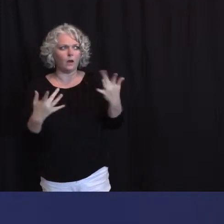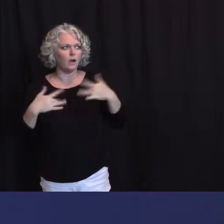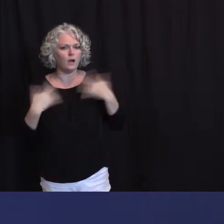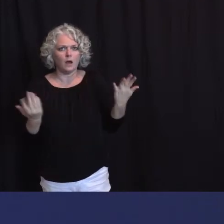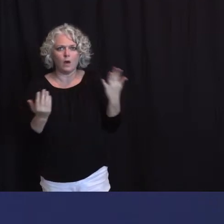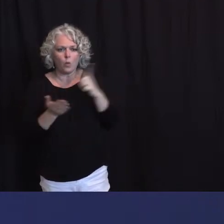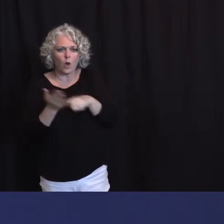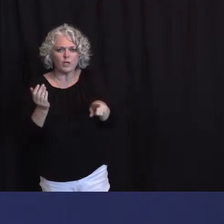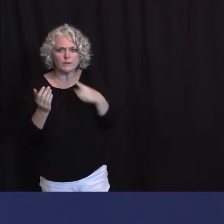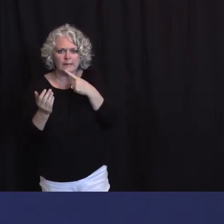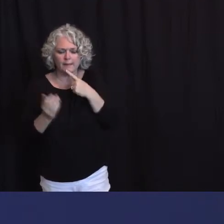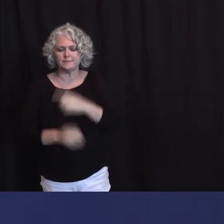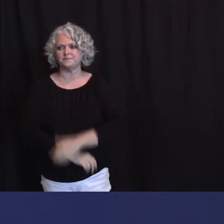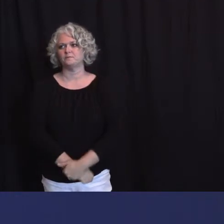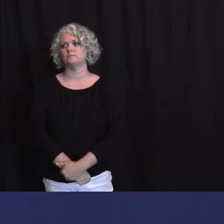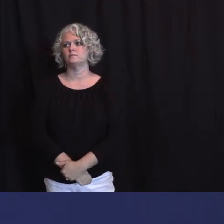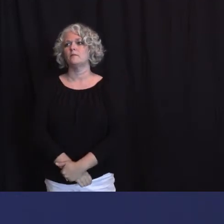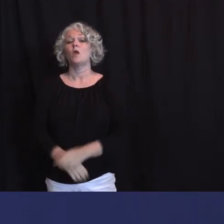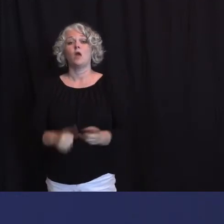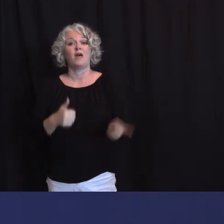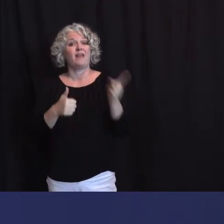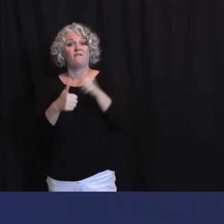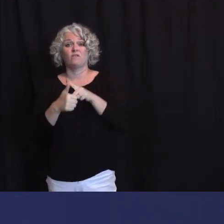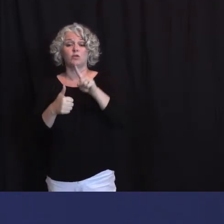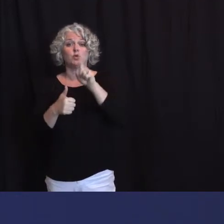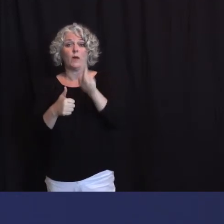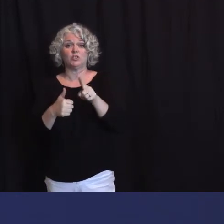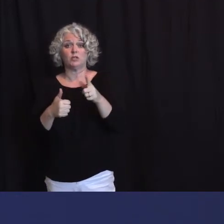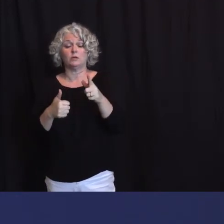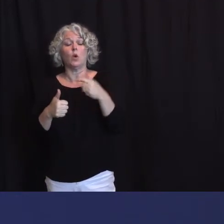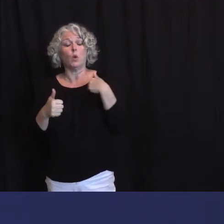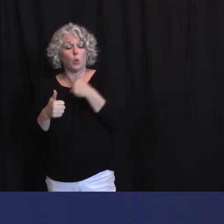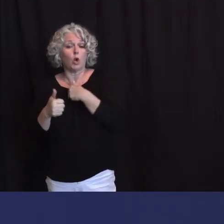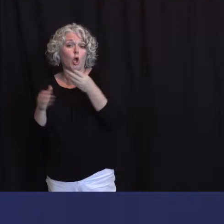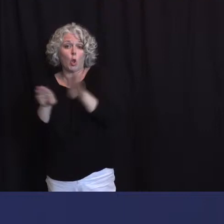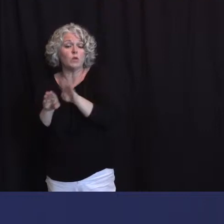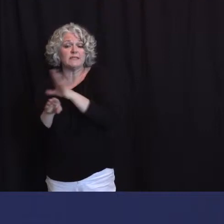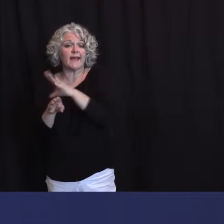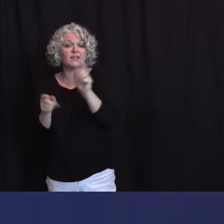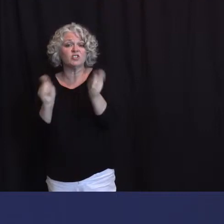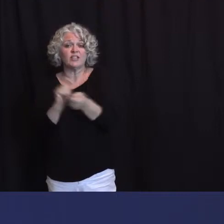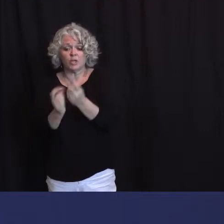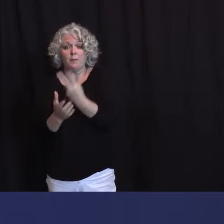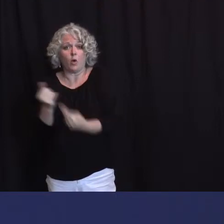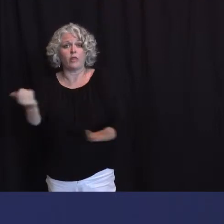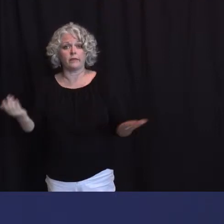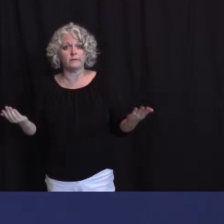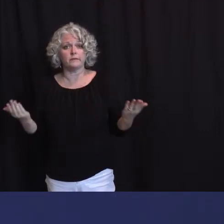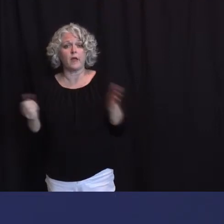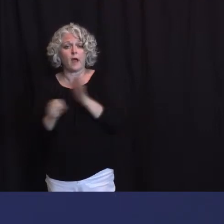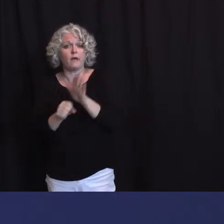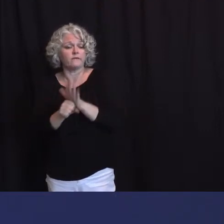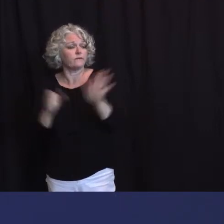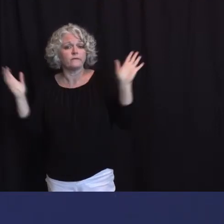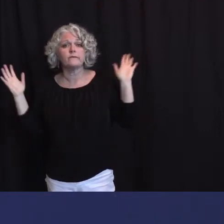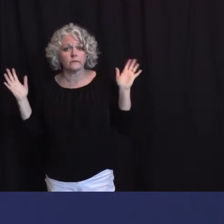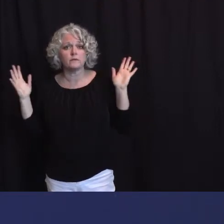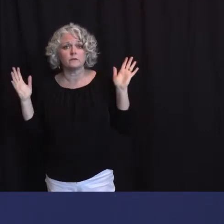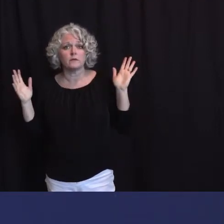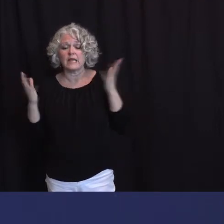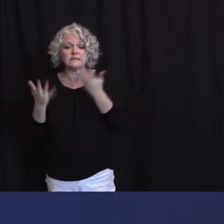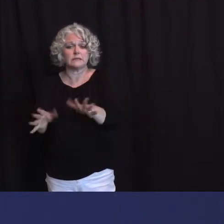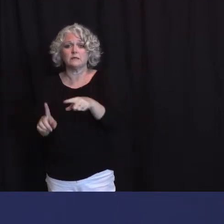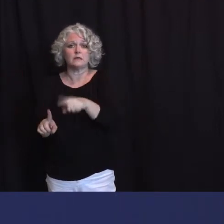I think I've answered the first question. It's both close and change, close and reform. Enough already. Turn the page,